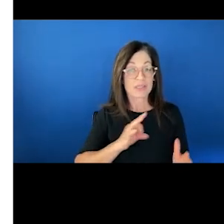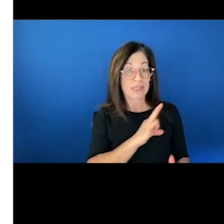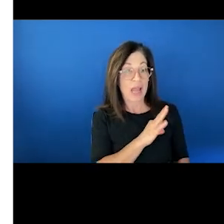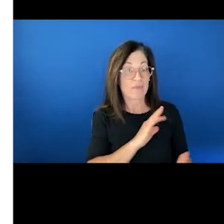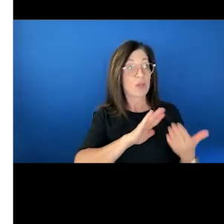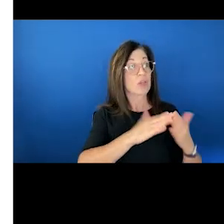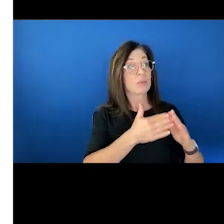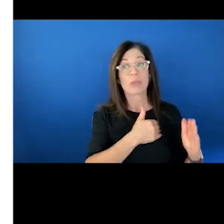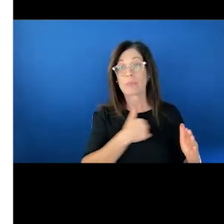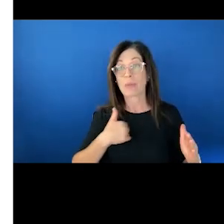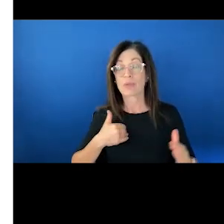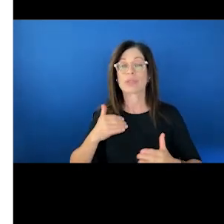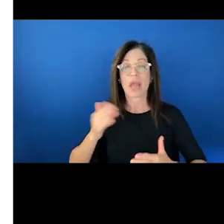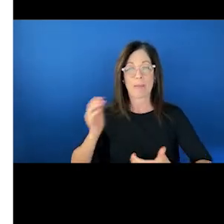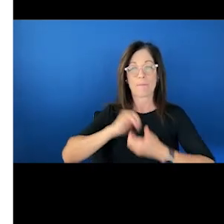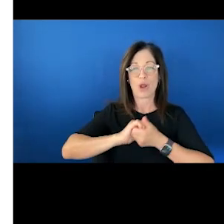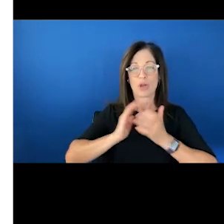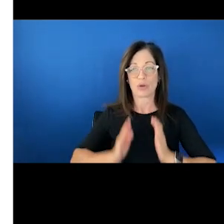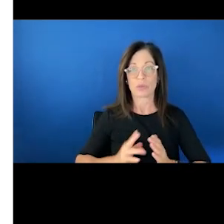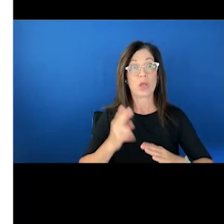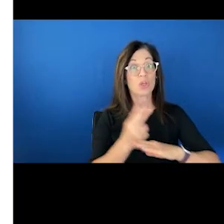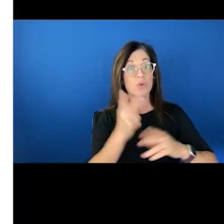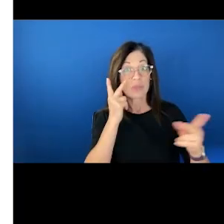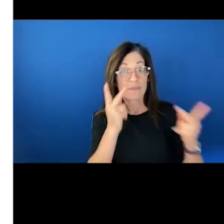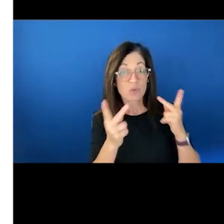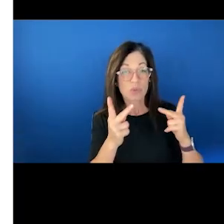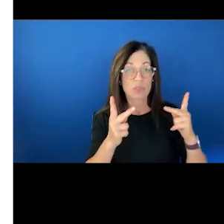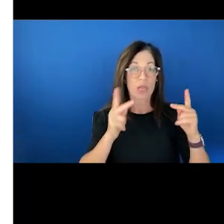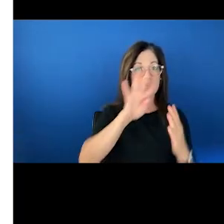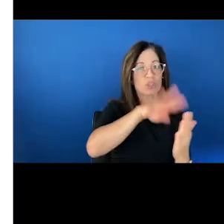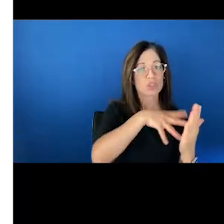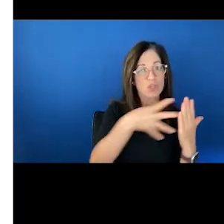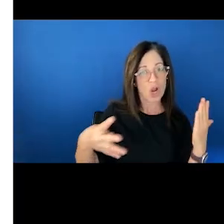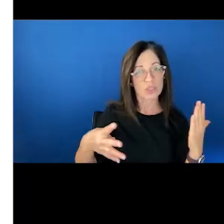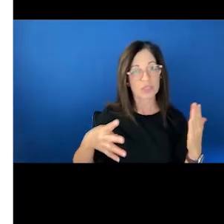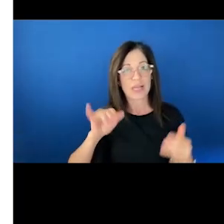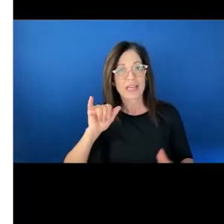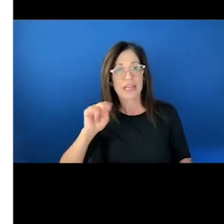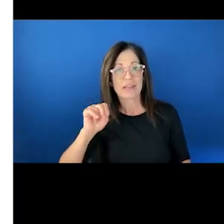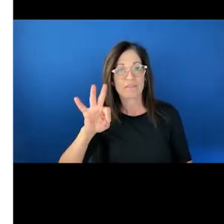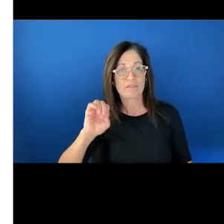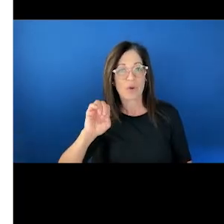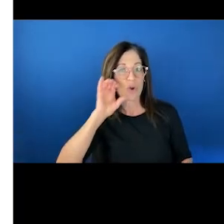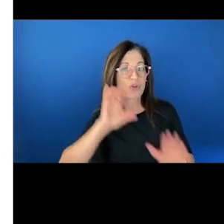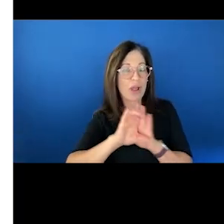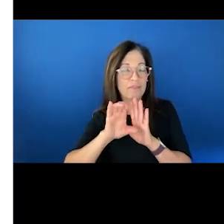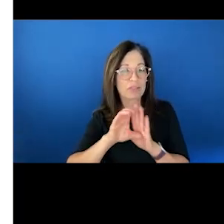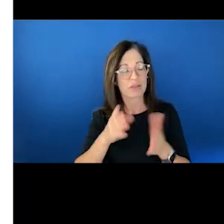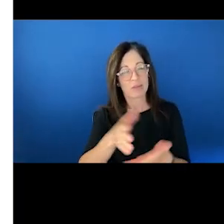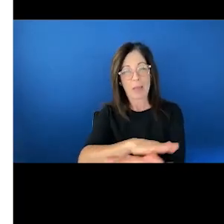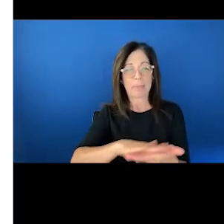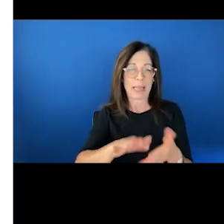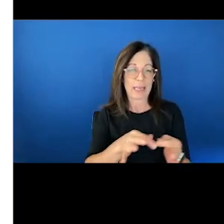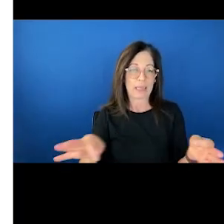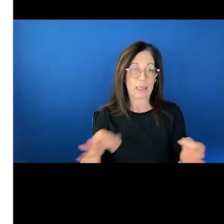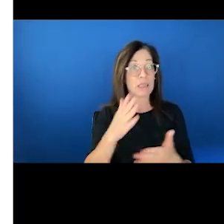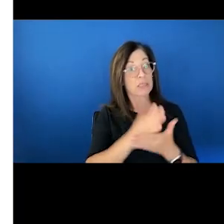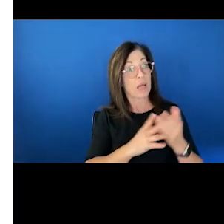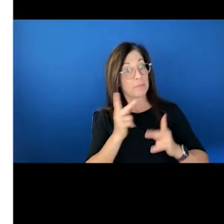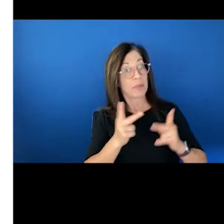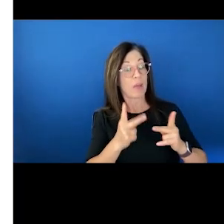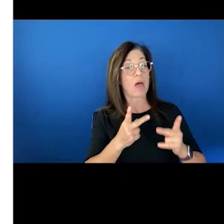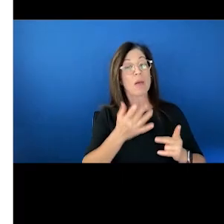and partners. Use visuals like charts and infographics, and plain language. Some may prefer a visual summary,